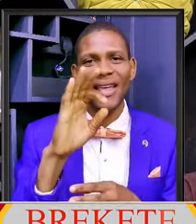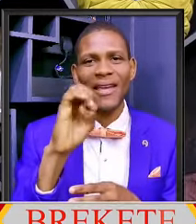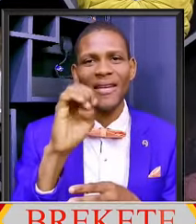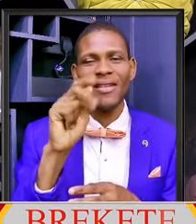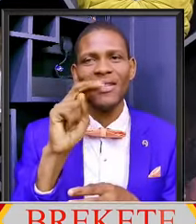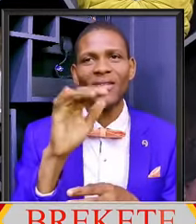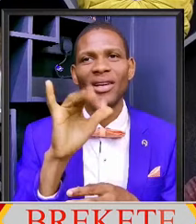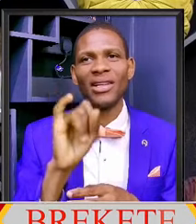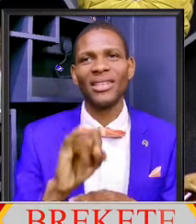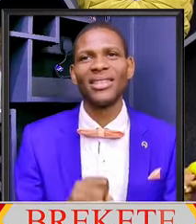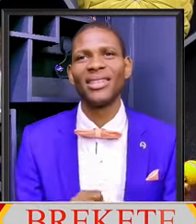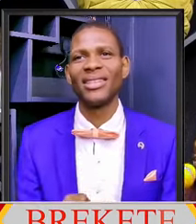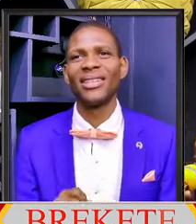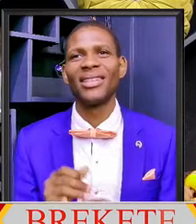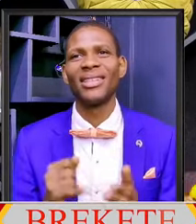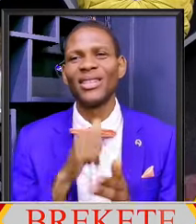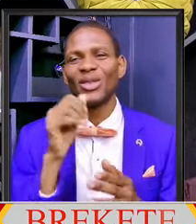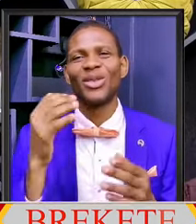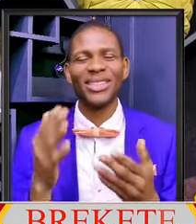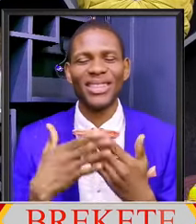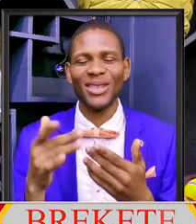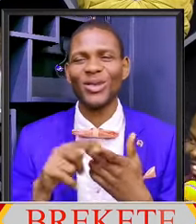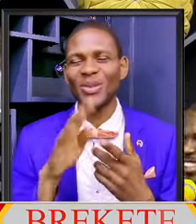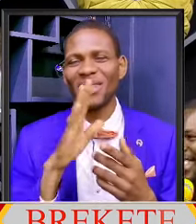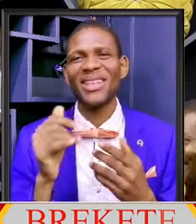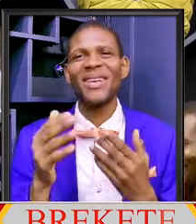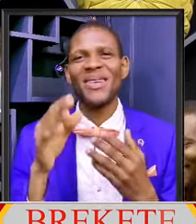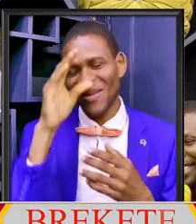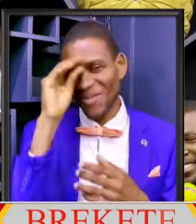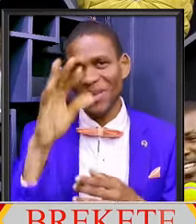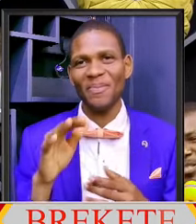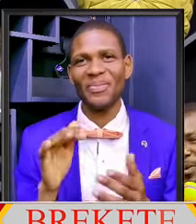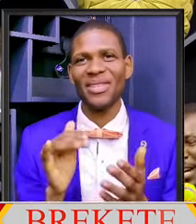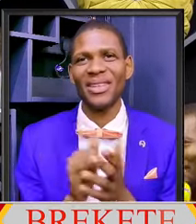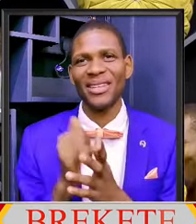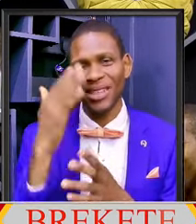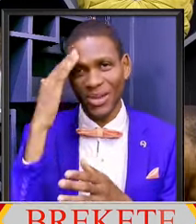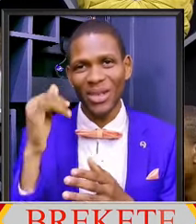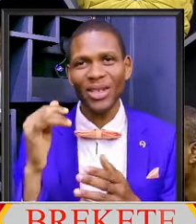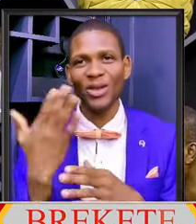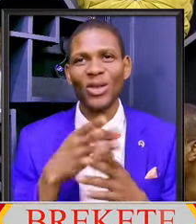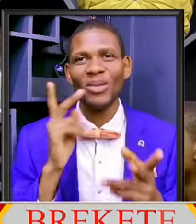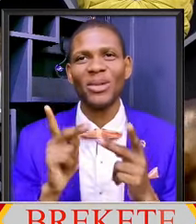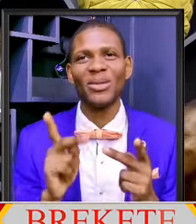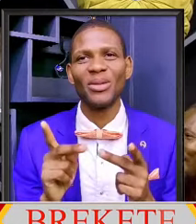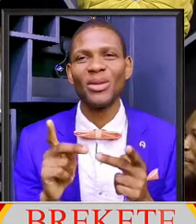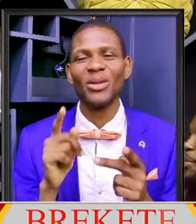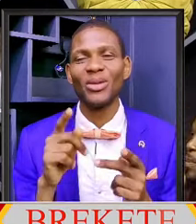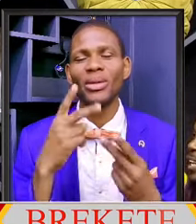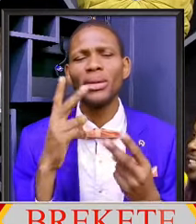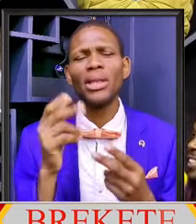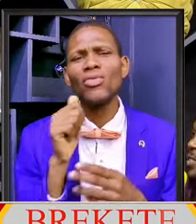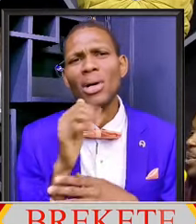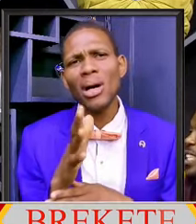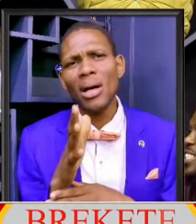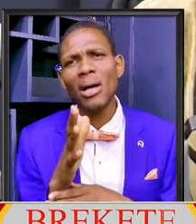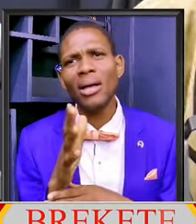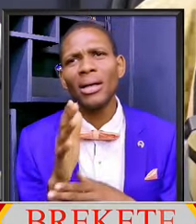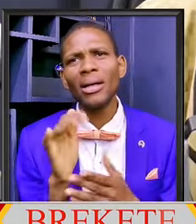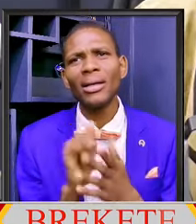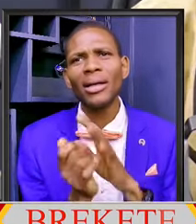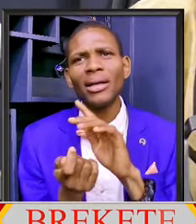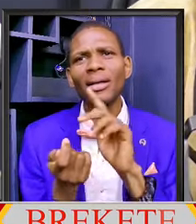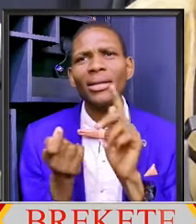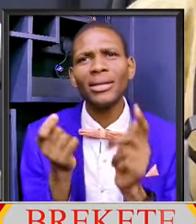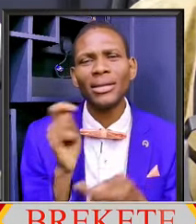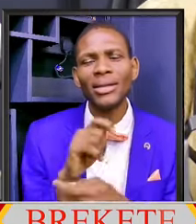Meaning? Ordinary president, it's not easy being a man, though. Mm-hmm. That's why some people, they, you never see any woman where they